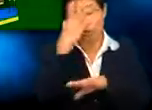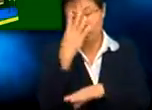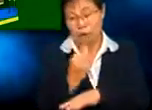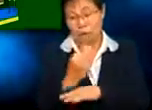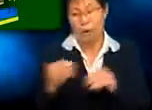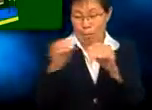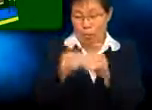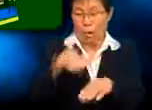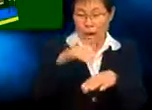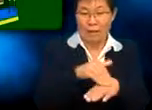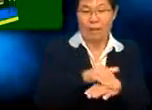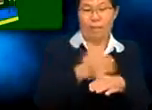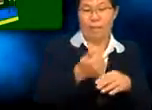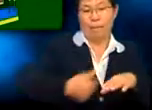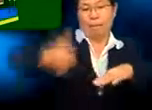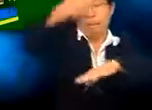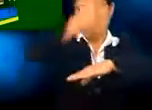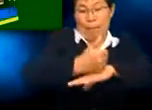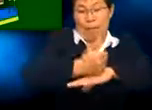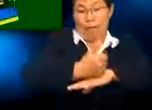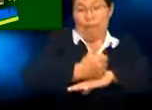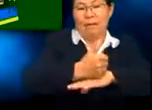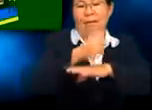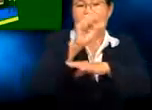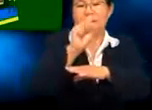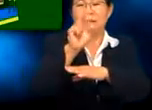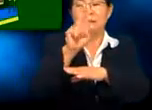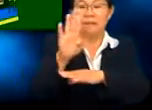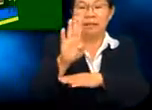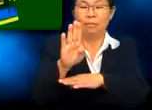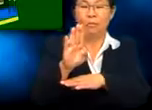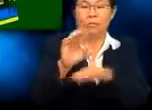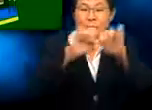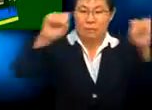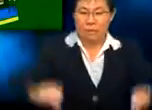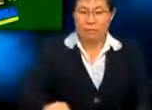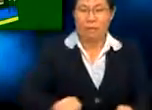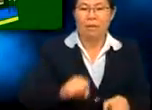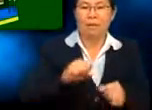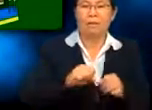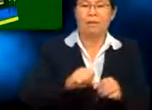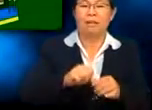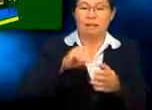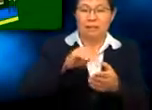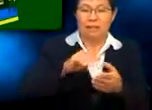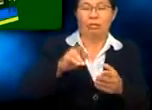At the main substations, the voltage is lowered by the step-down transformer